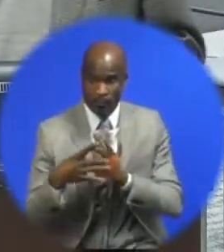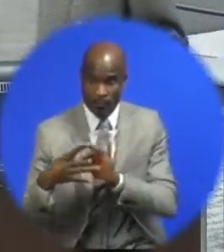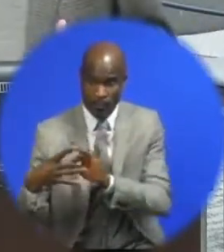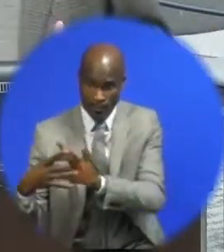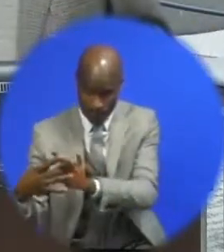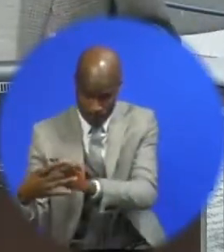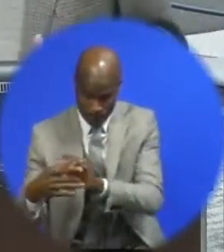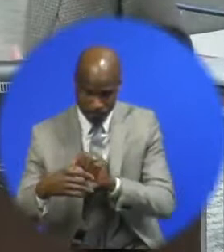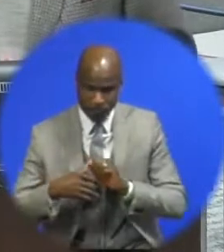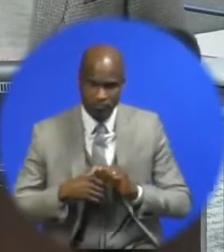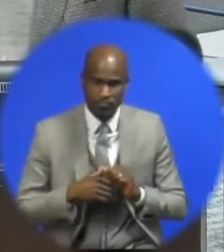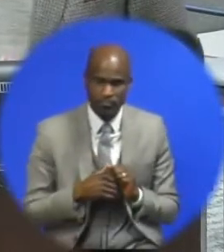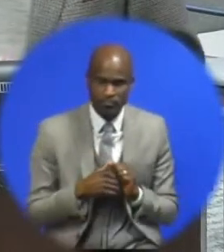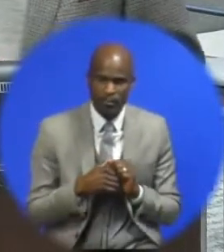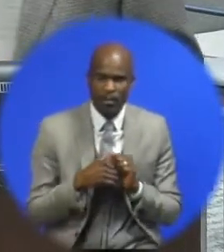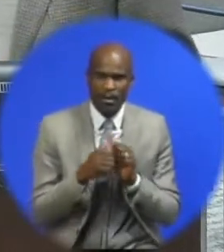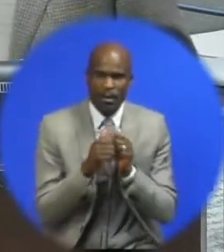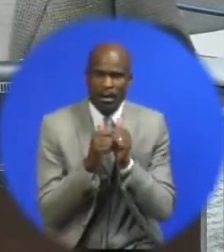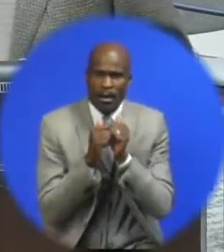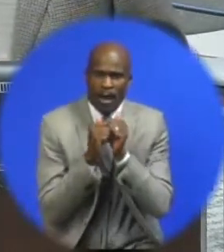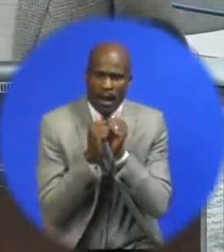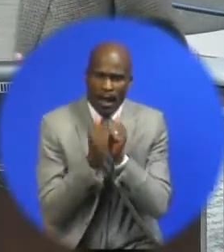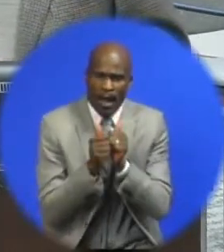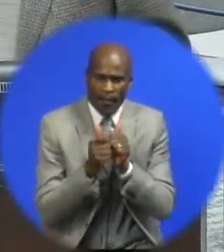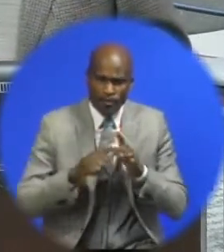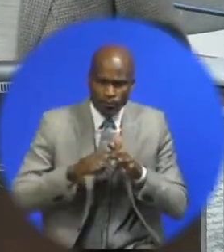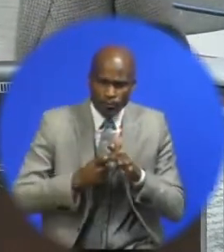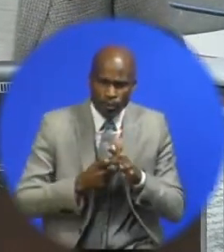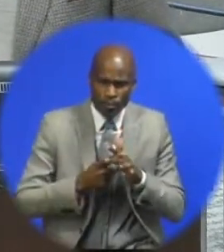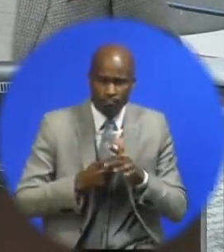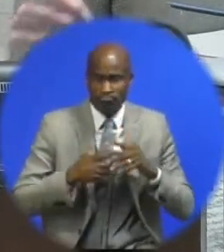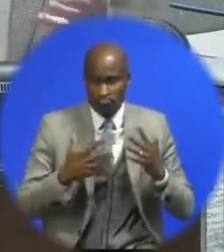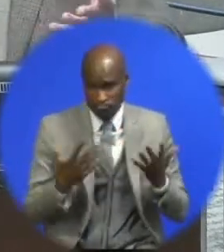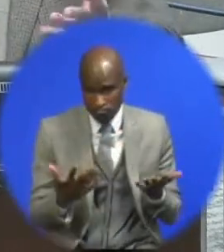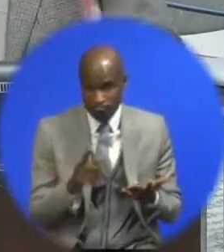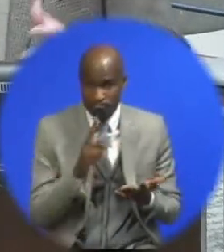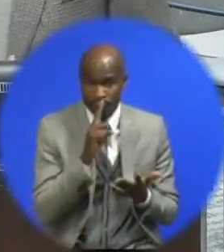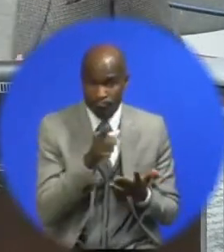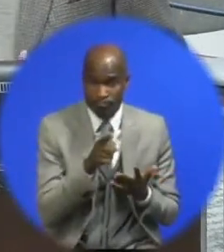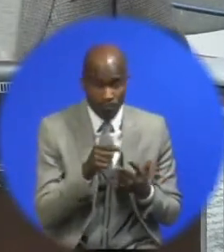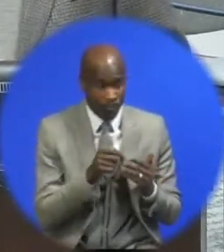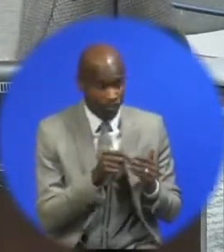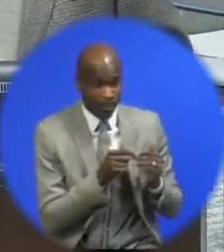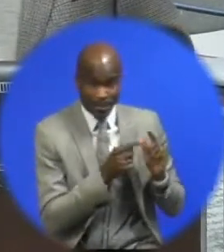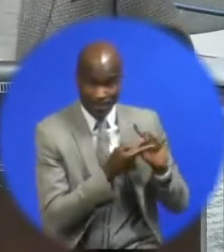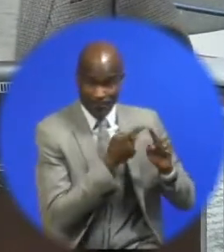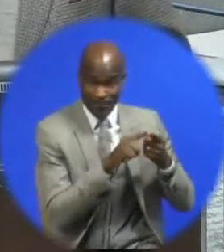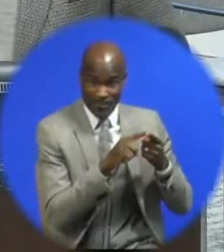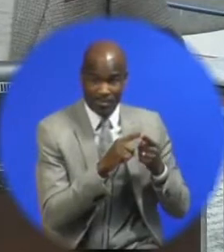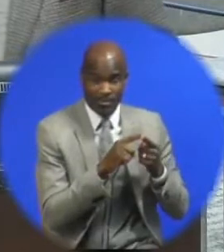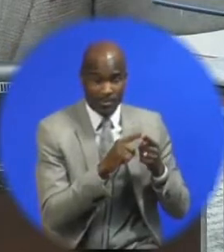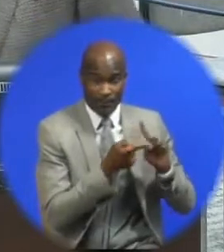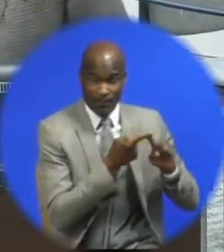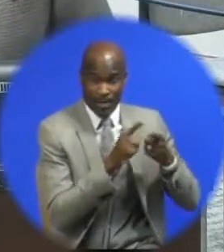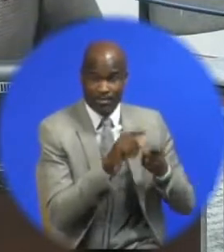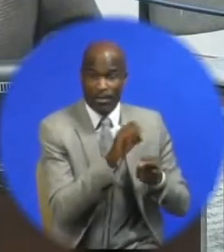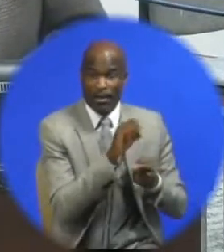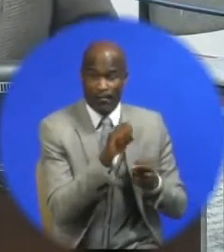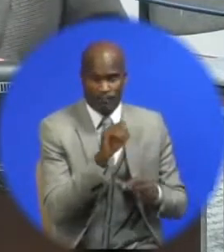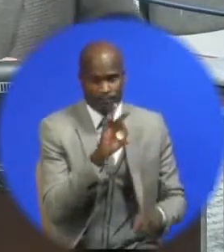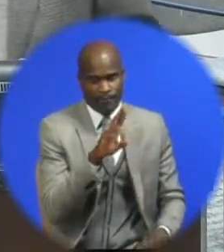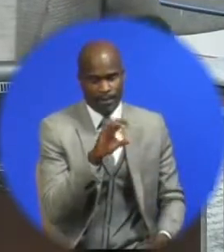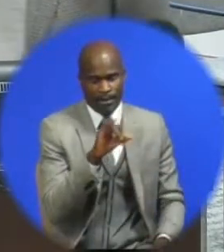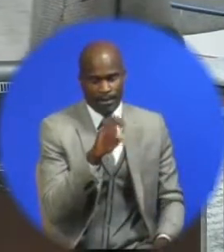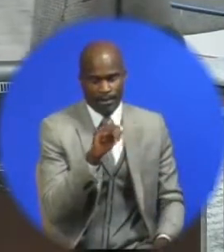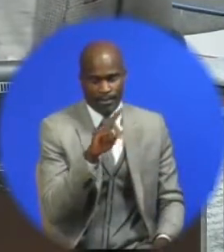How did we get started? And it really came about through the Friends of Lake James State Park. I've been